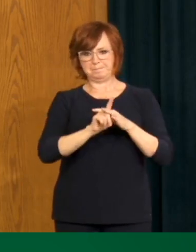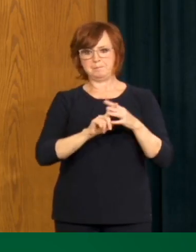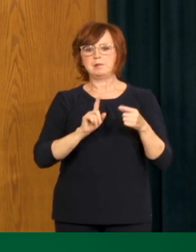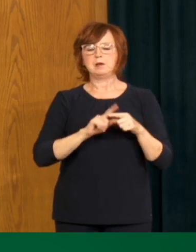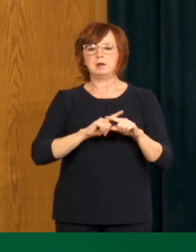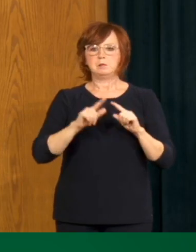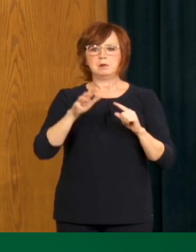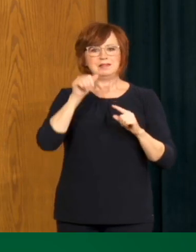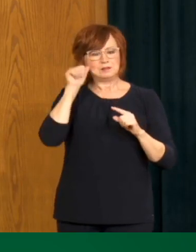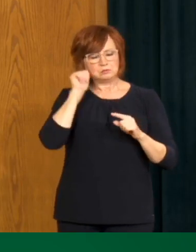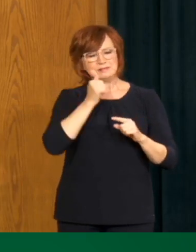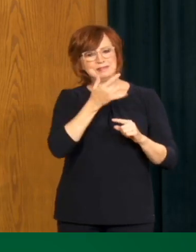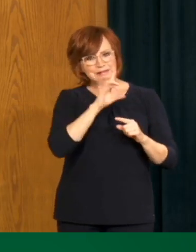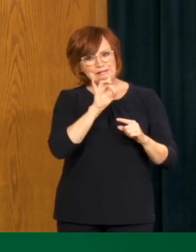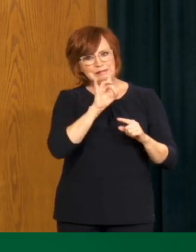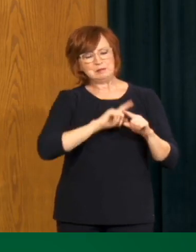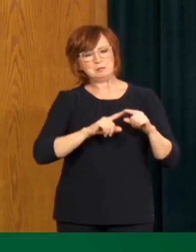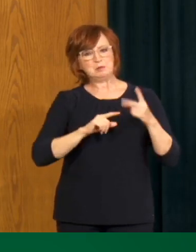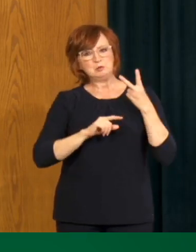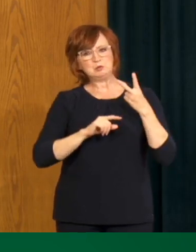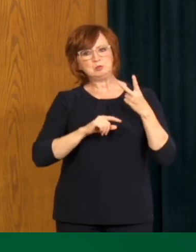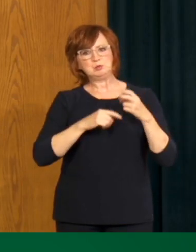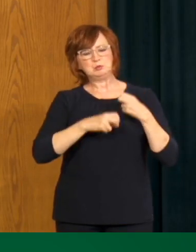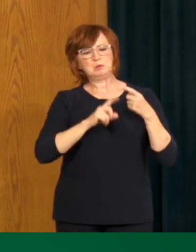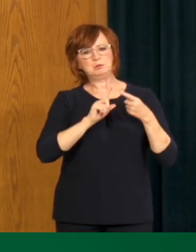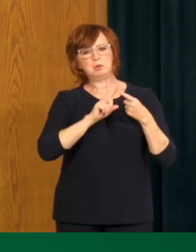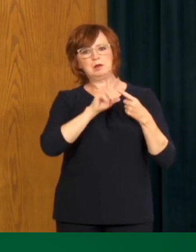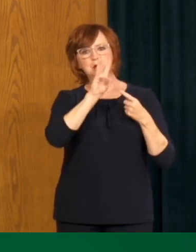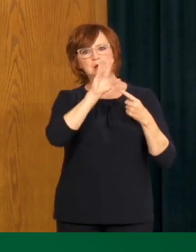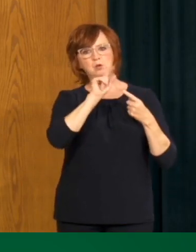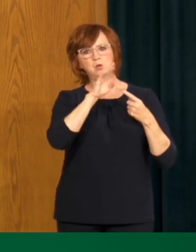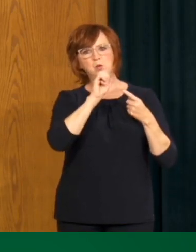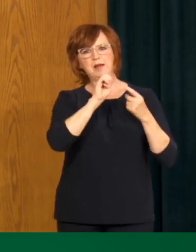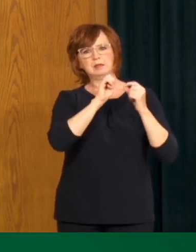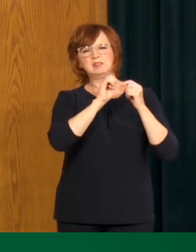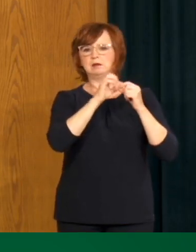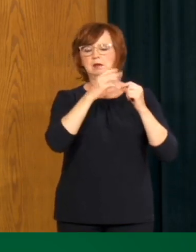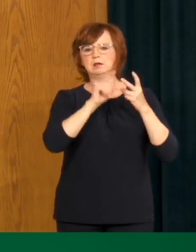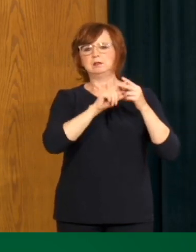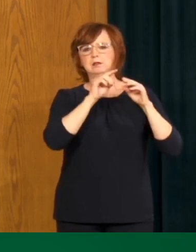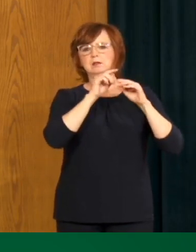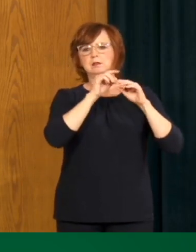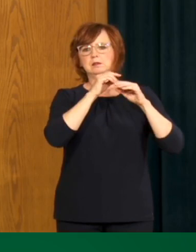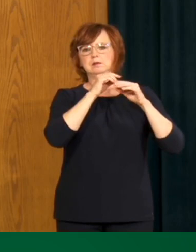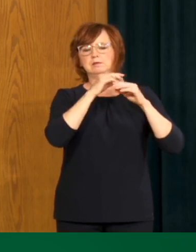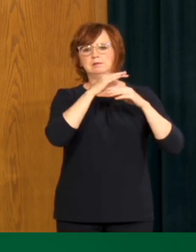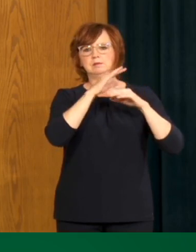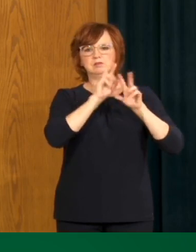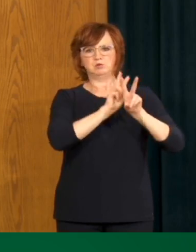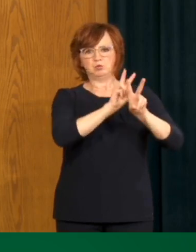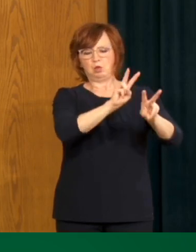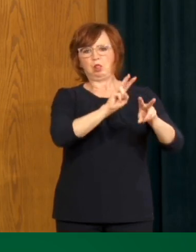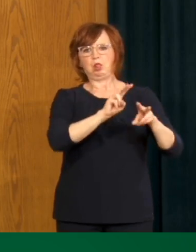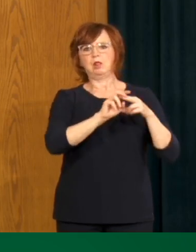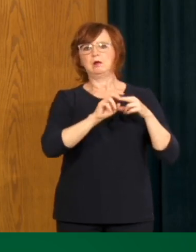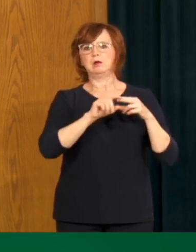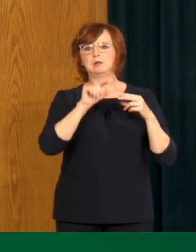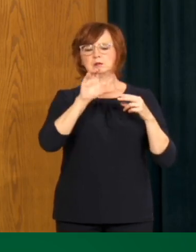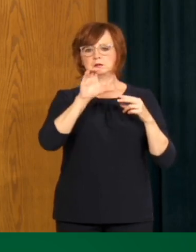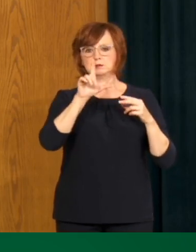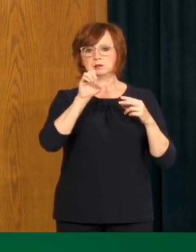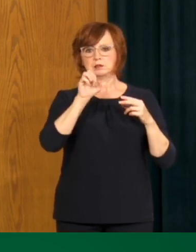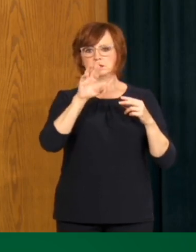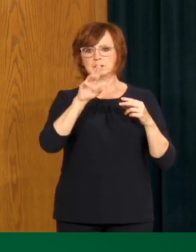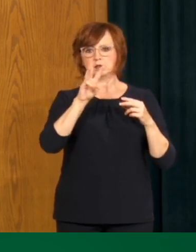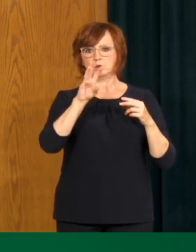cases yesterday were related to a funeral and a wake that took place last week on the Clearwater River Dene Nation. It's a reminder for all of